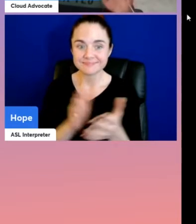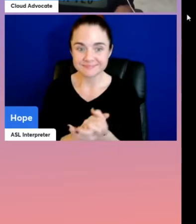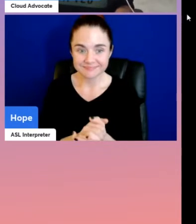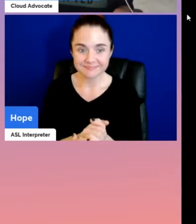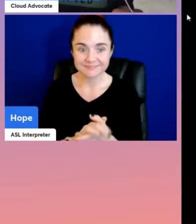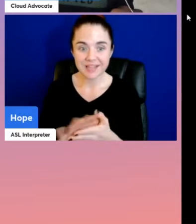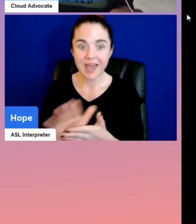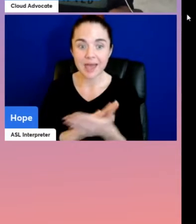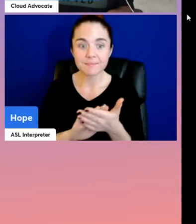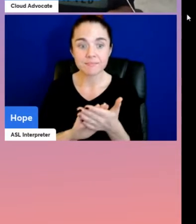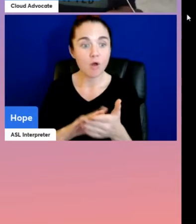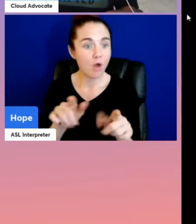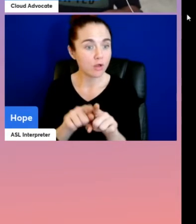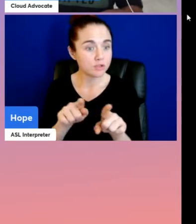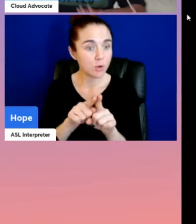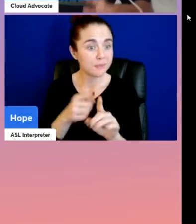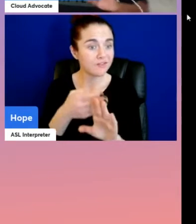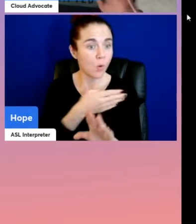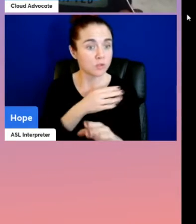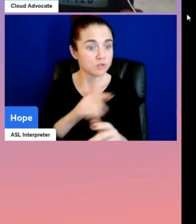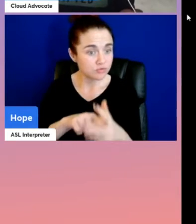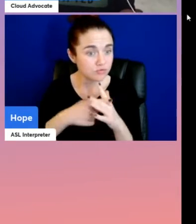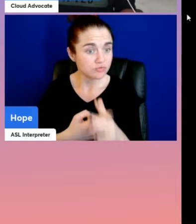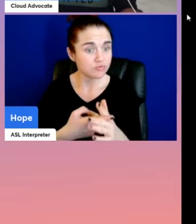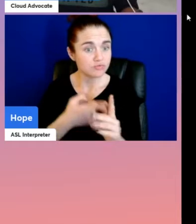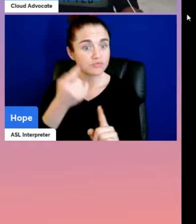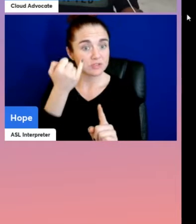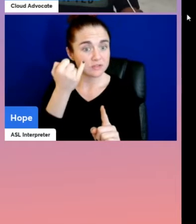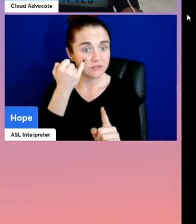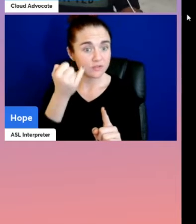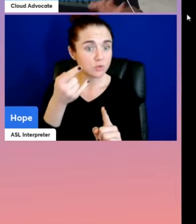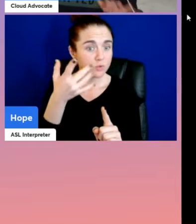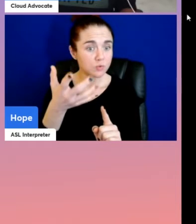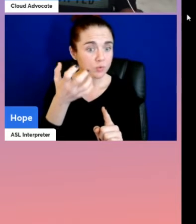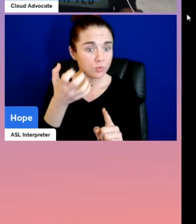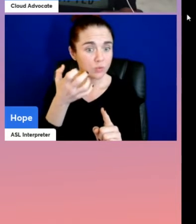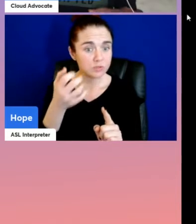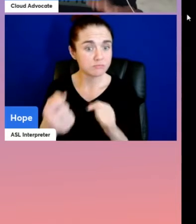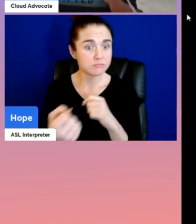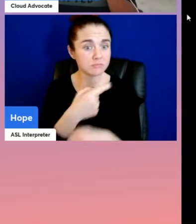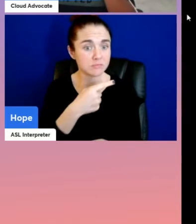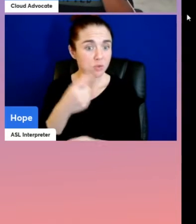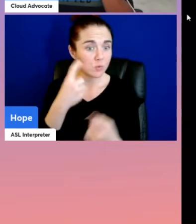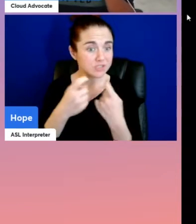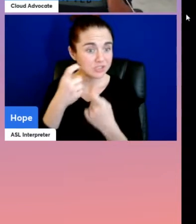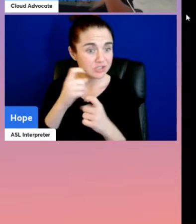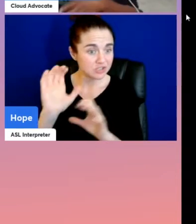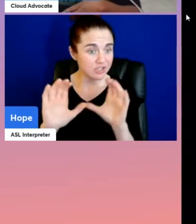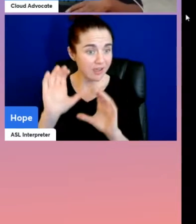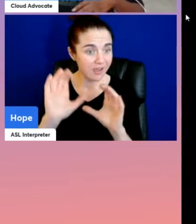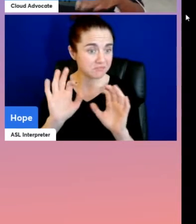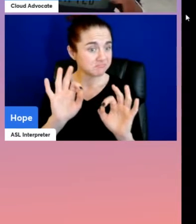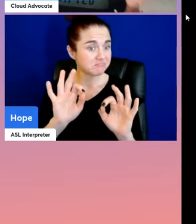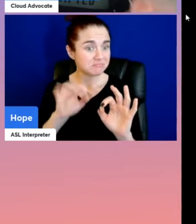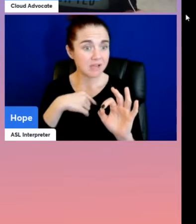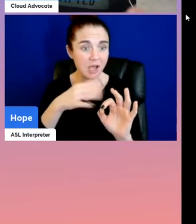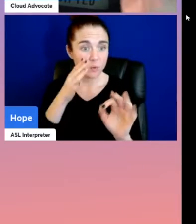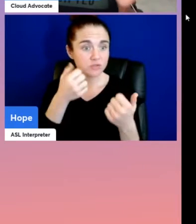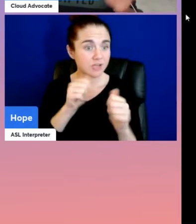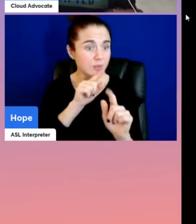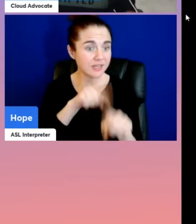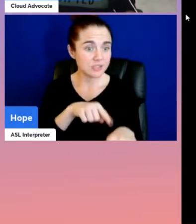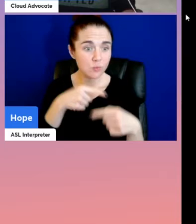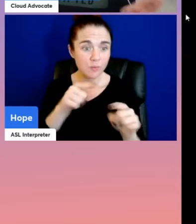And also, before we get started, if you want to send questions in the chat, that's cool. I'll try to answer as I present if I can.